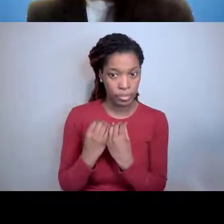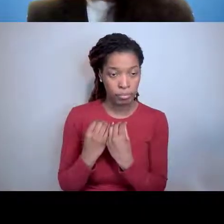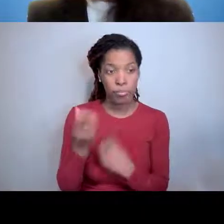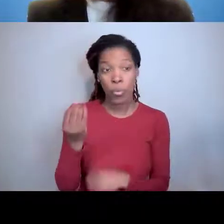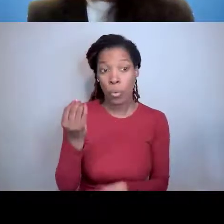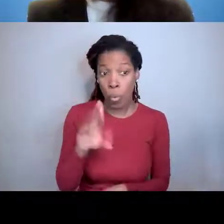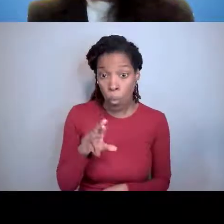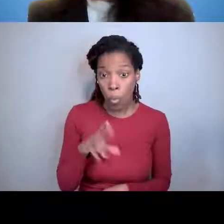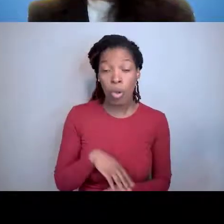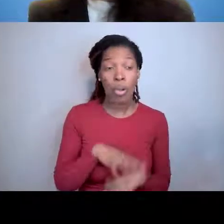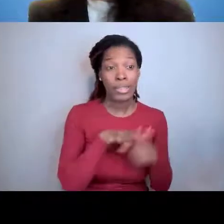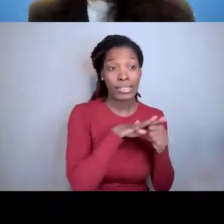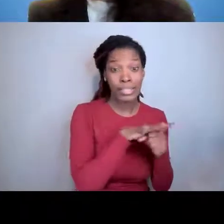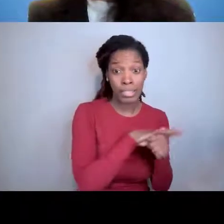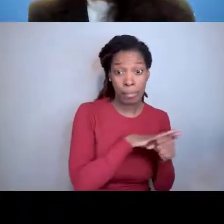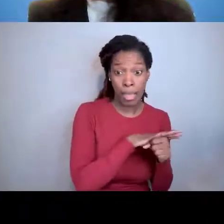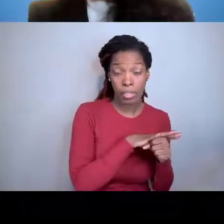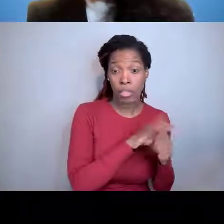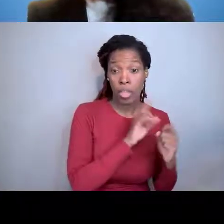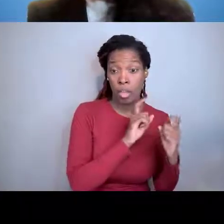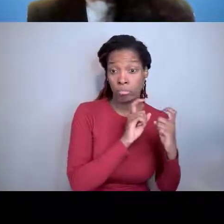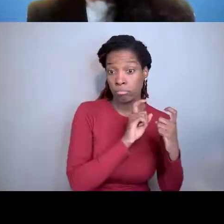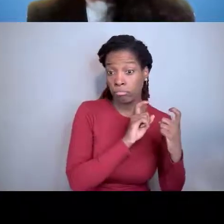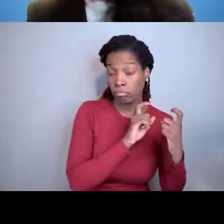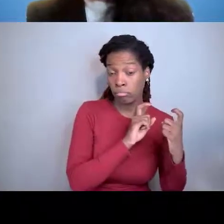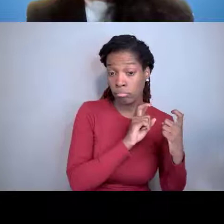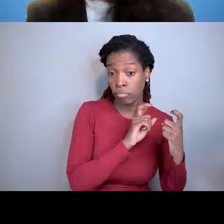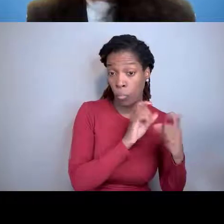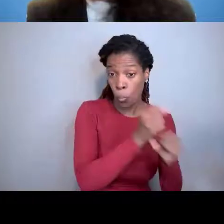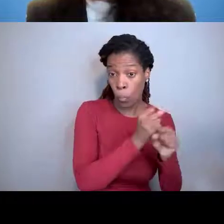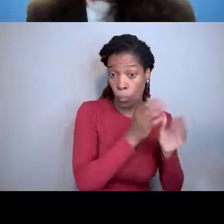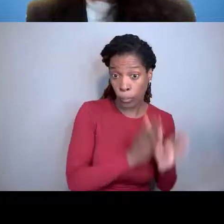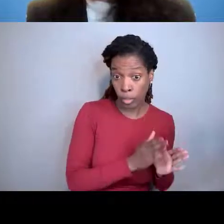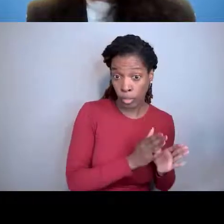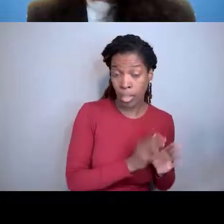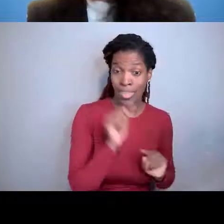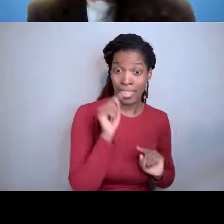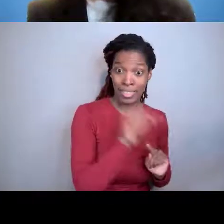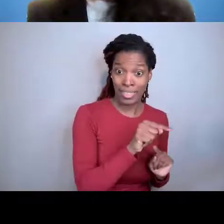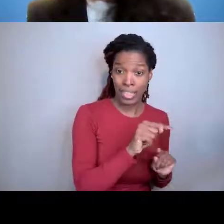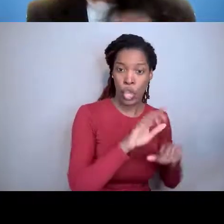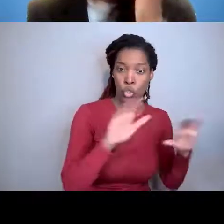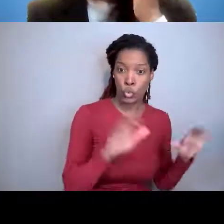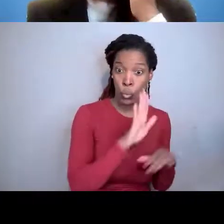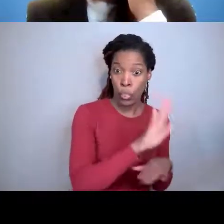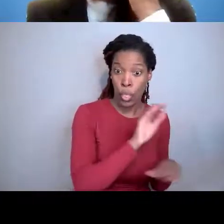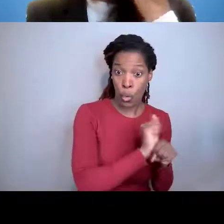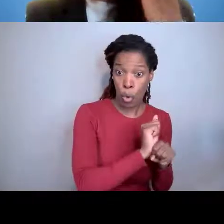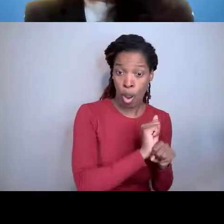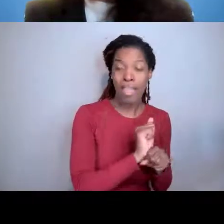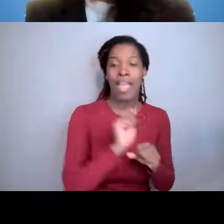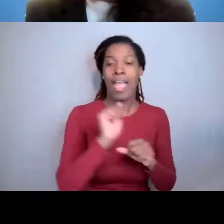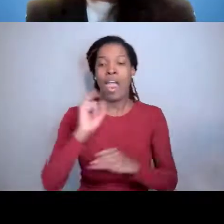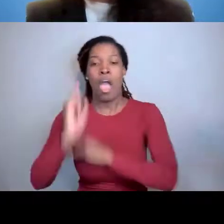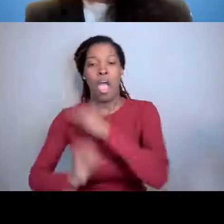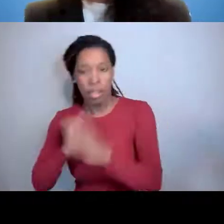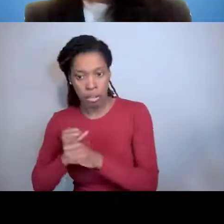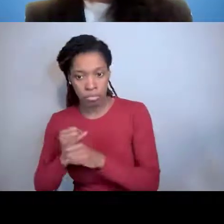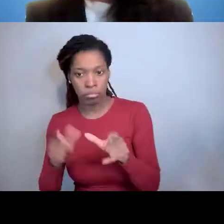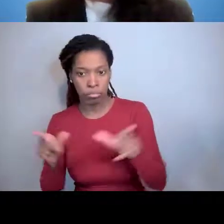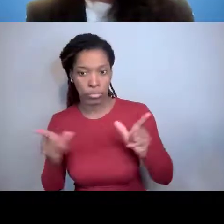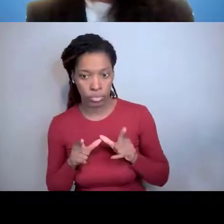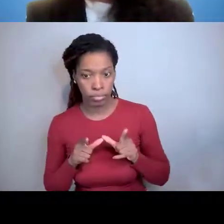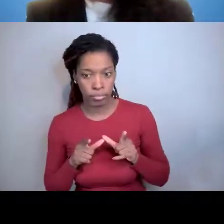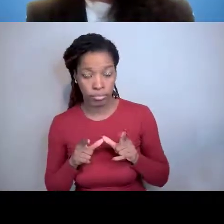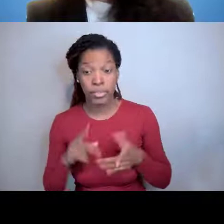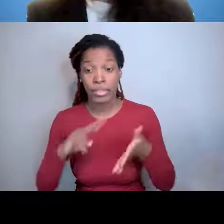domestic awardee is conducting animal work at a foreign site, in which case the domestic